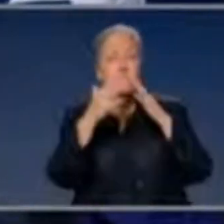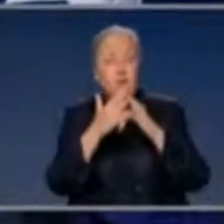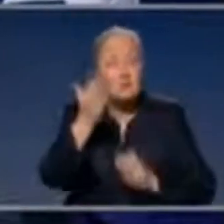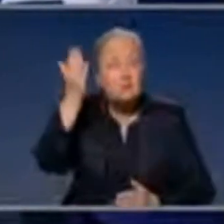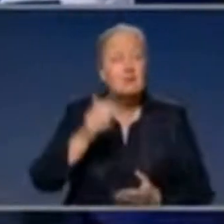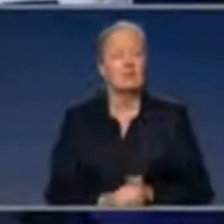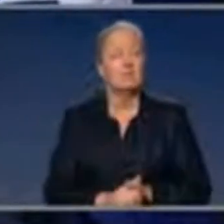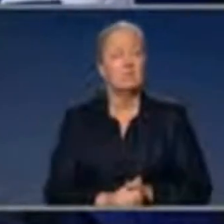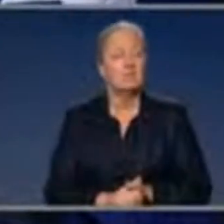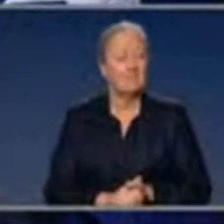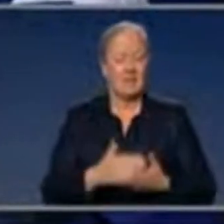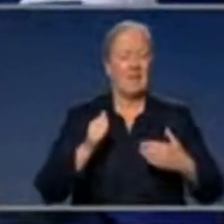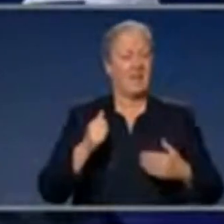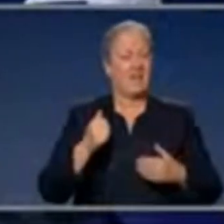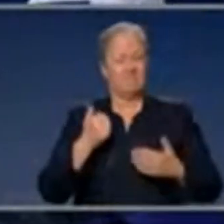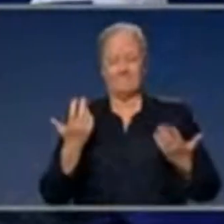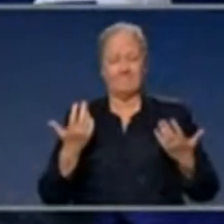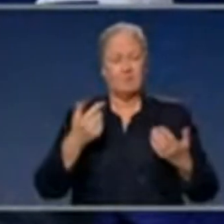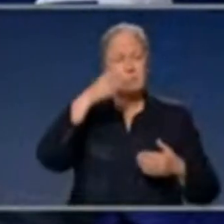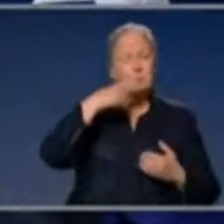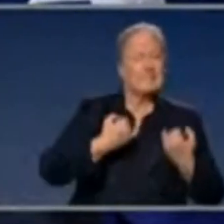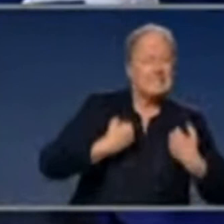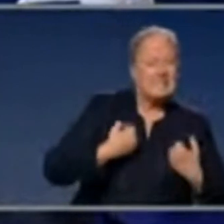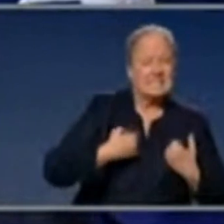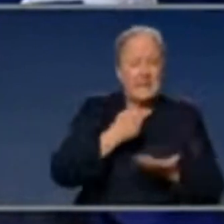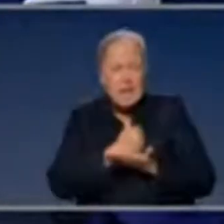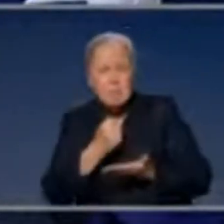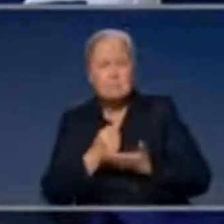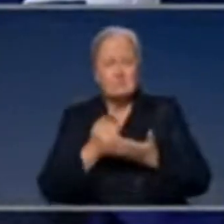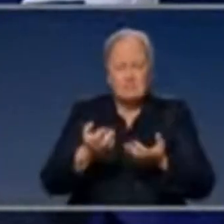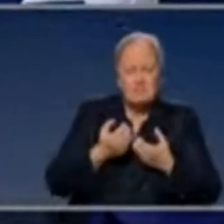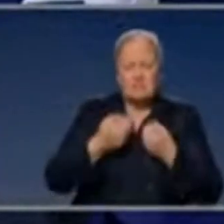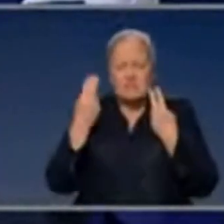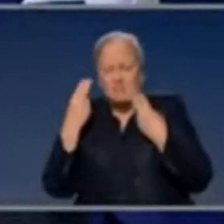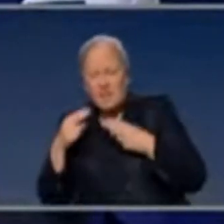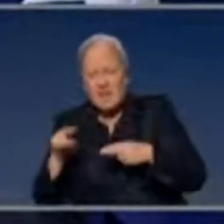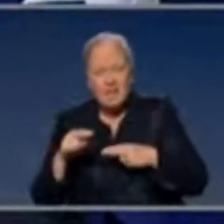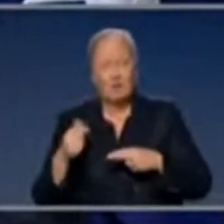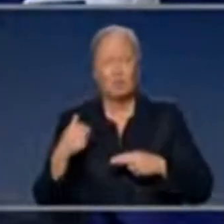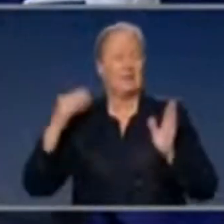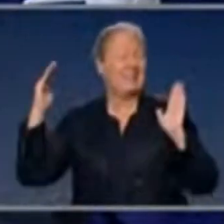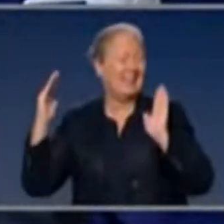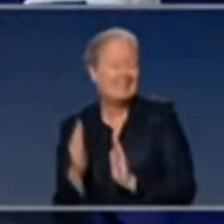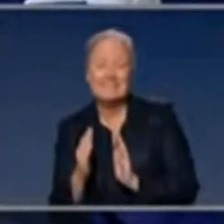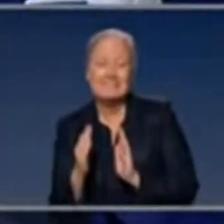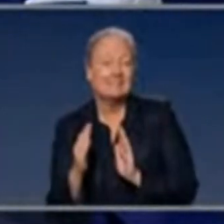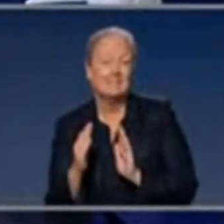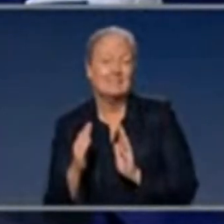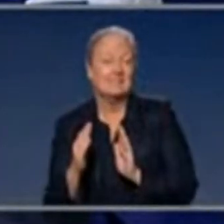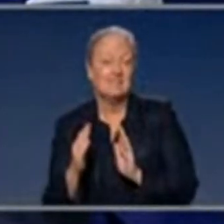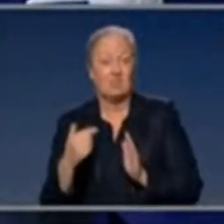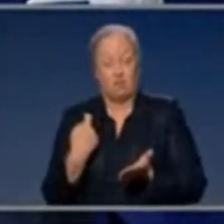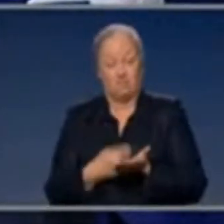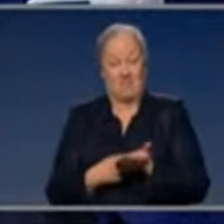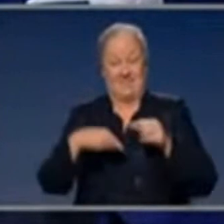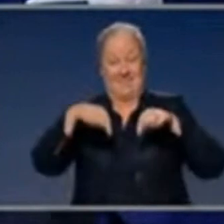on our health situation to what is occurring in the developed economies of the world, I would rather be in Australia than anywhere else in the